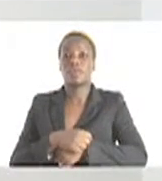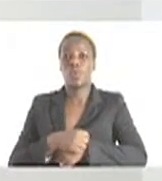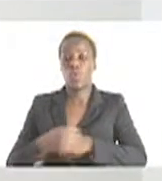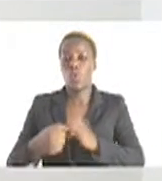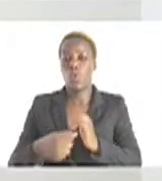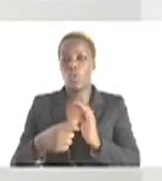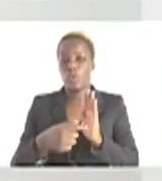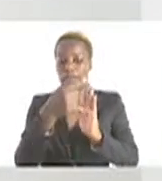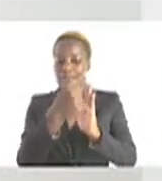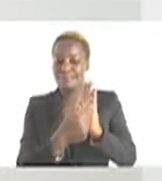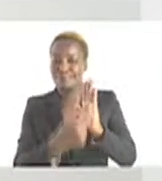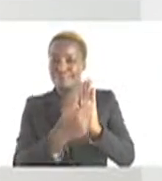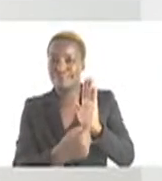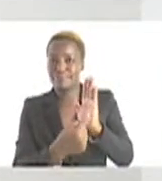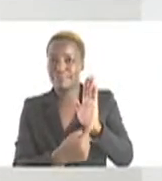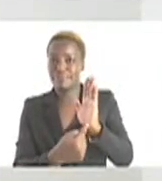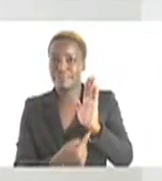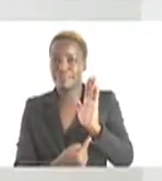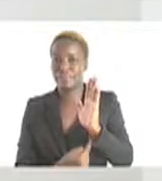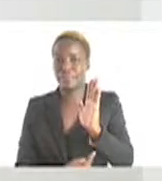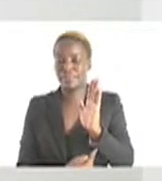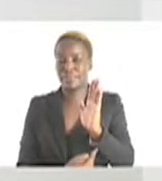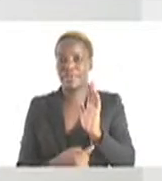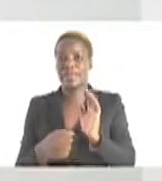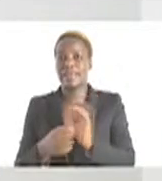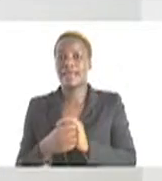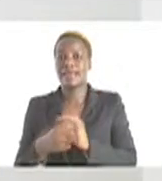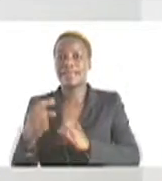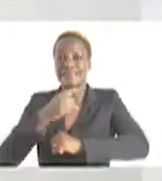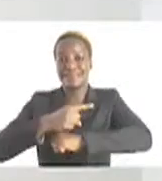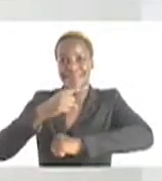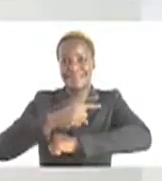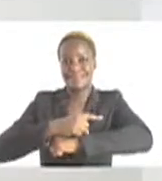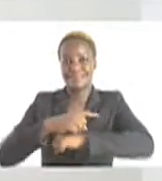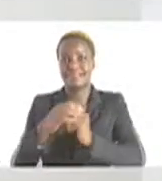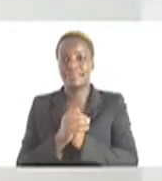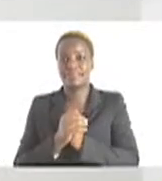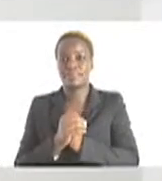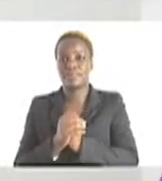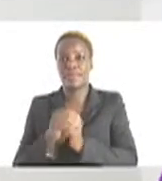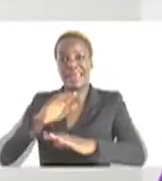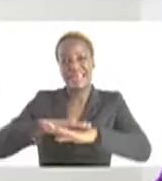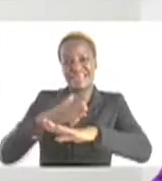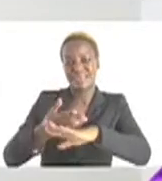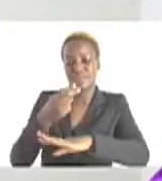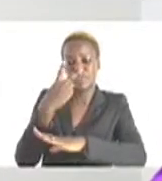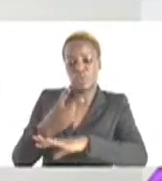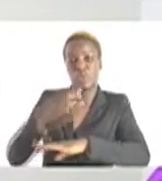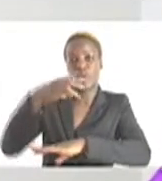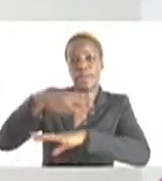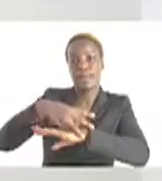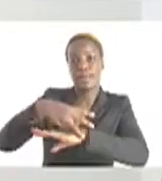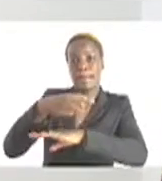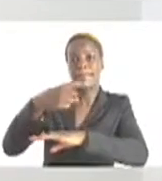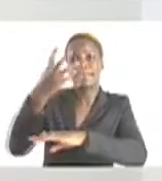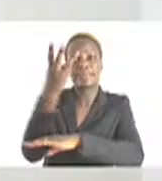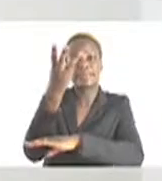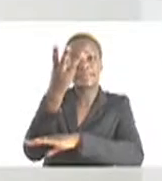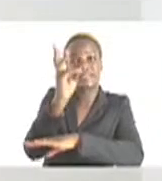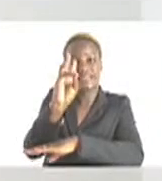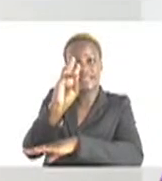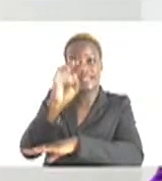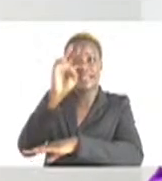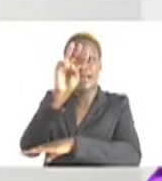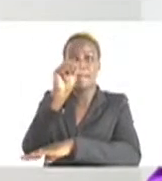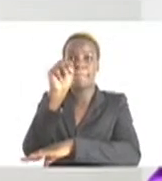all the boxes with the numbers in them. For example, if we have to look on the date, the 6th of